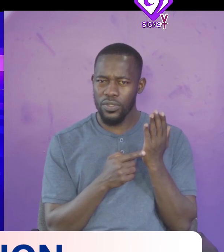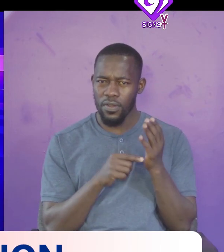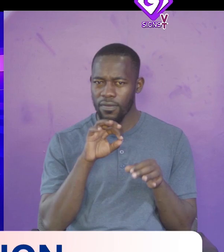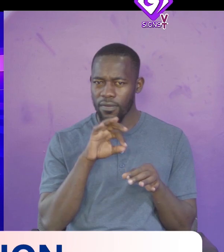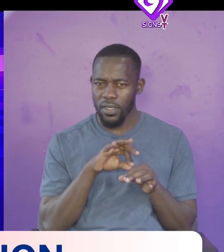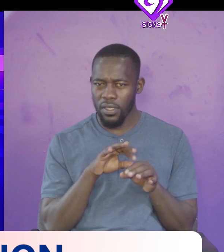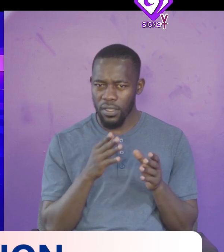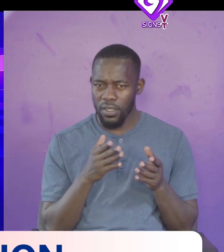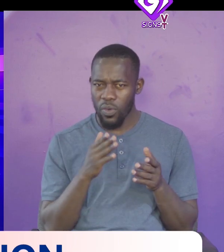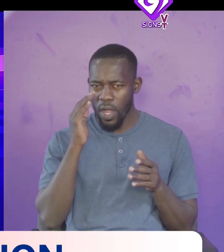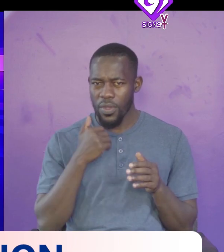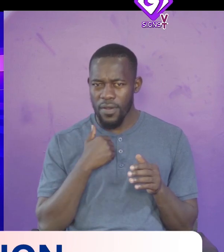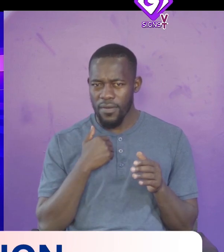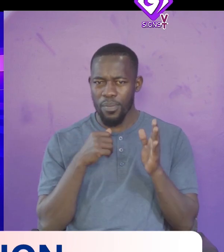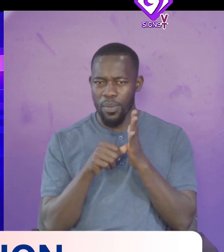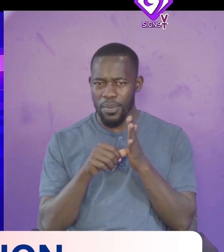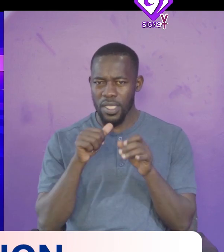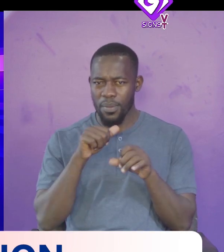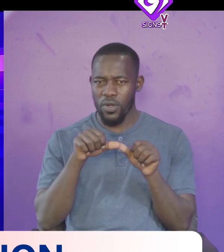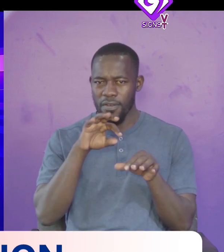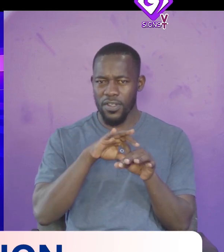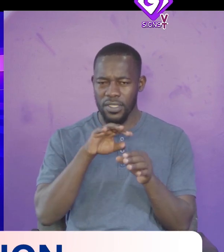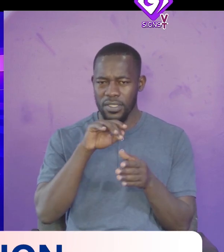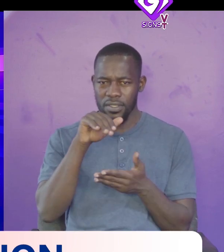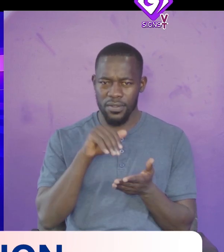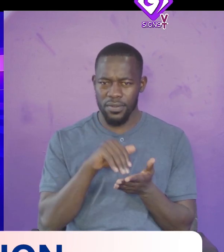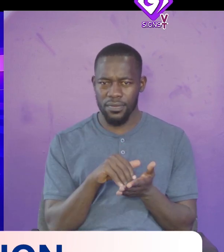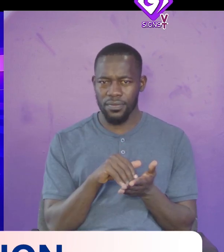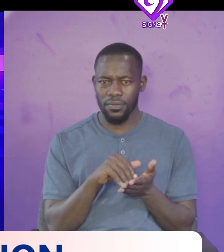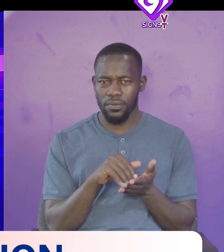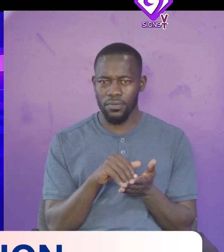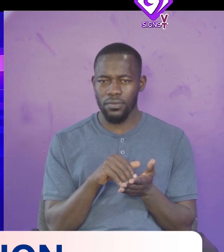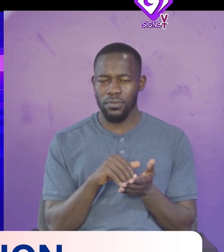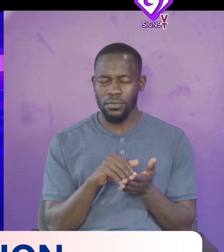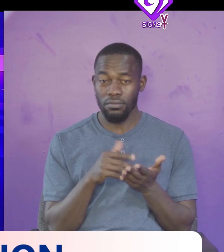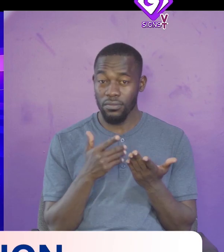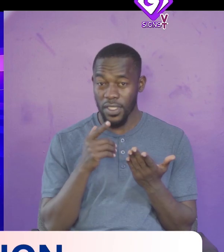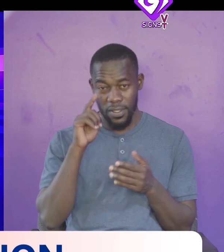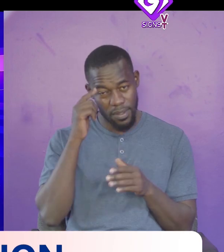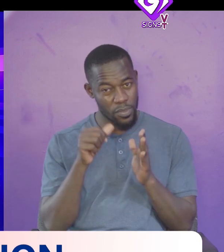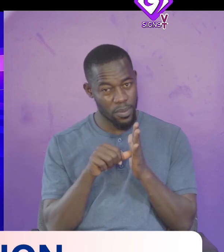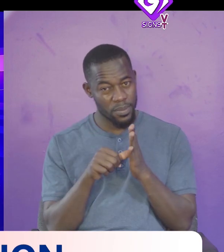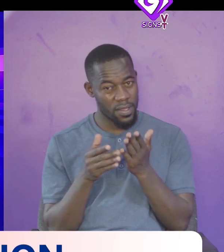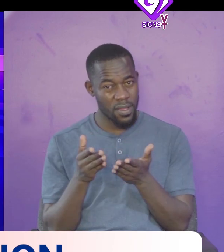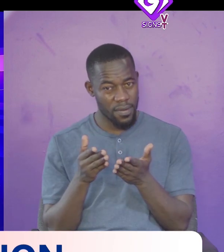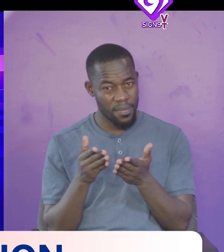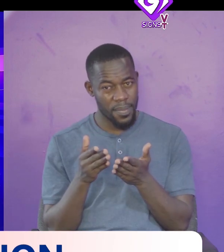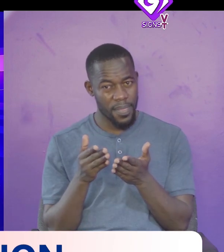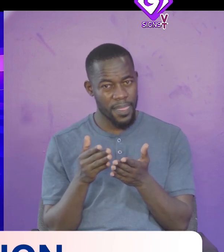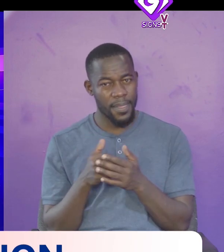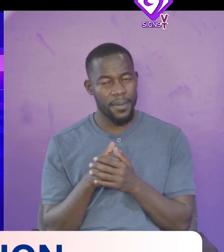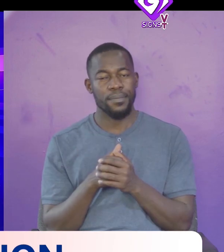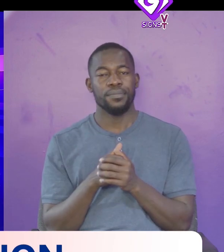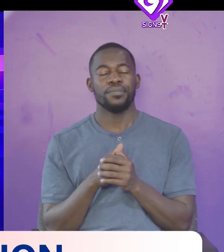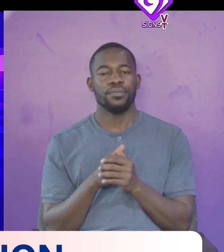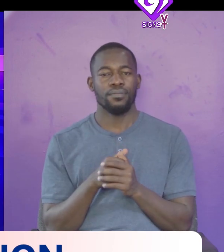of this tallying center, this collective tallying center. Don't you think that's where the main problem is in our elections? The first